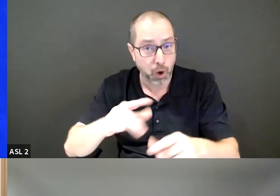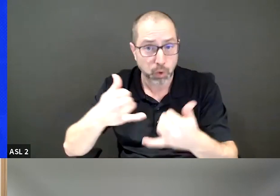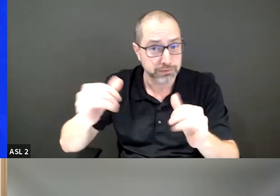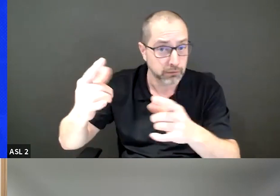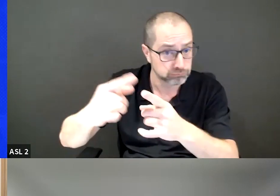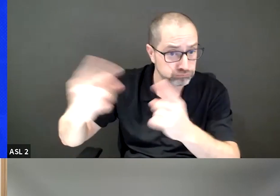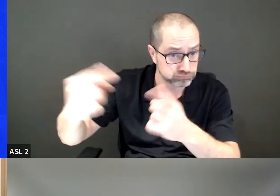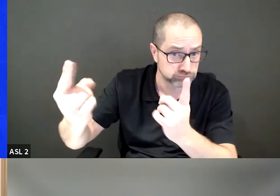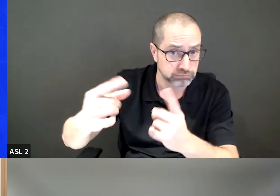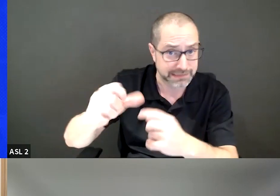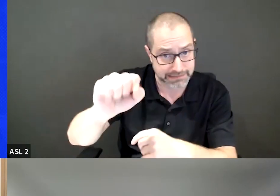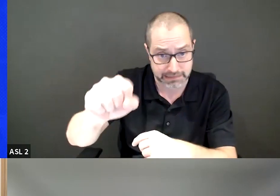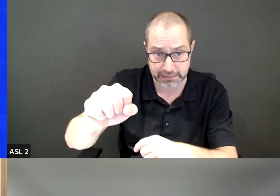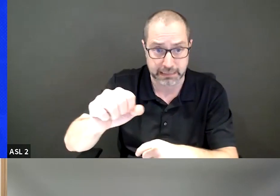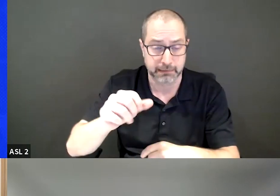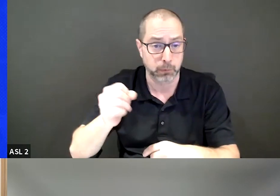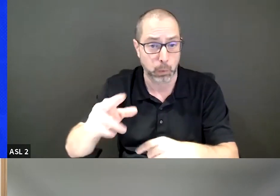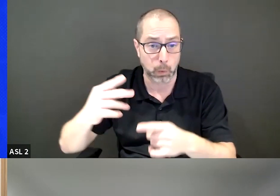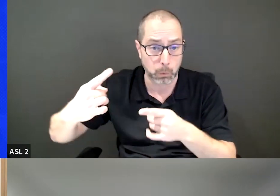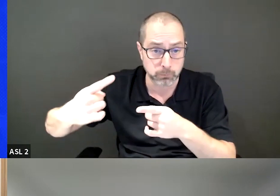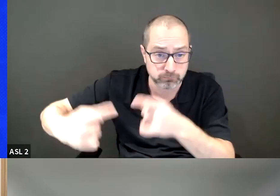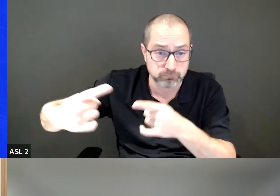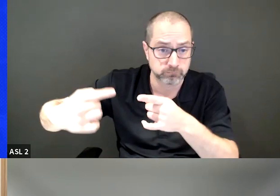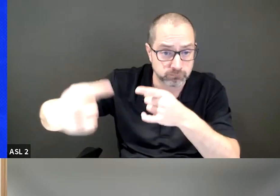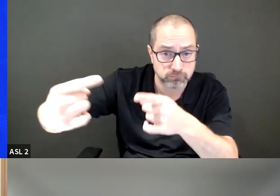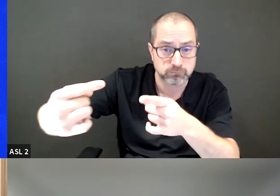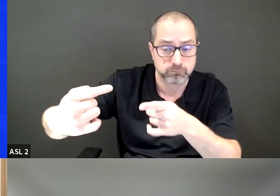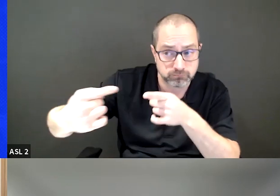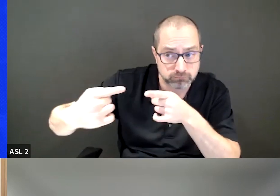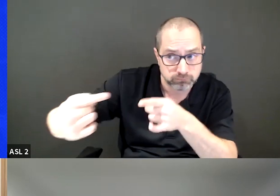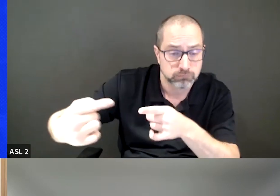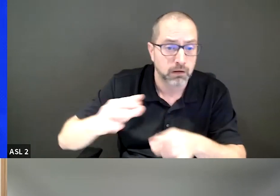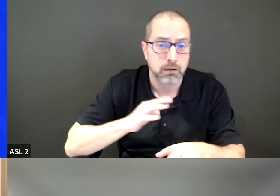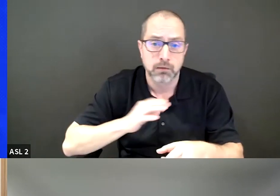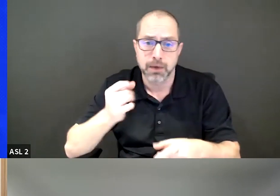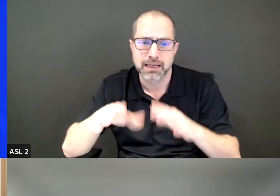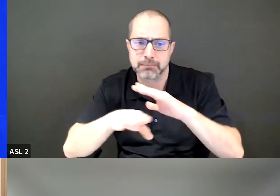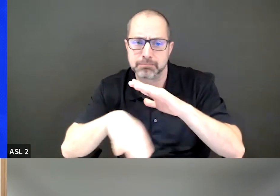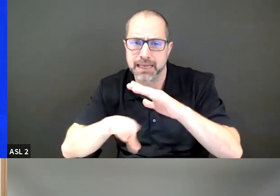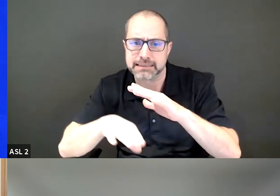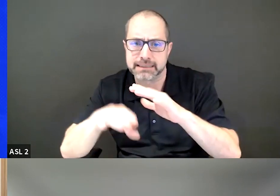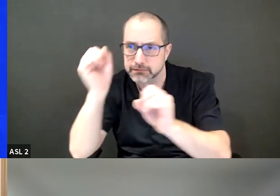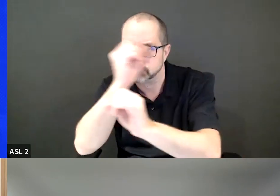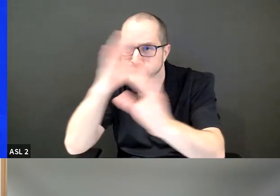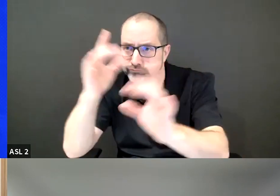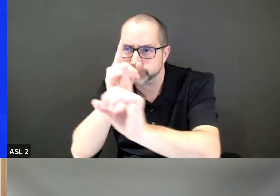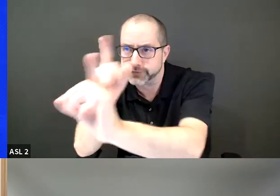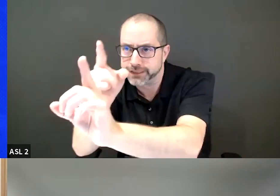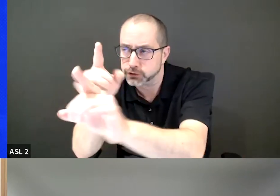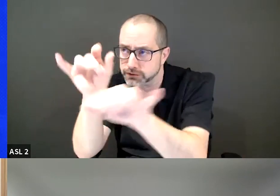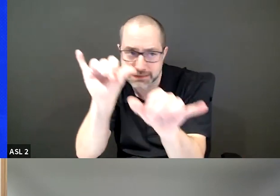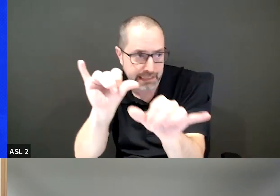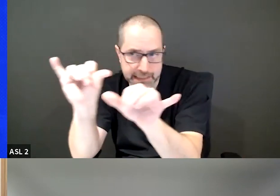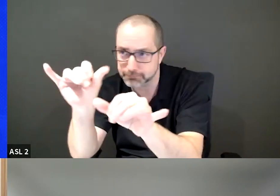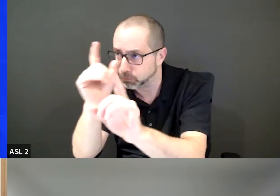or even little struggles from time to time, but to have that basic vision in common of what we're trying to accomplish